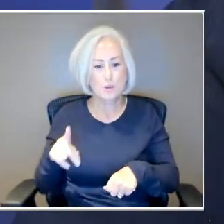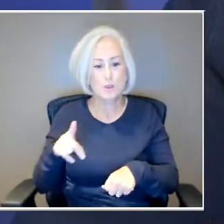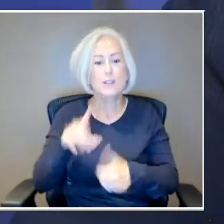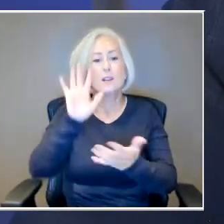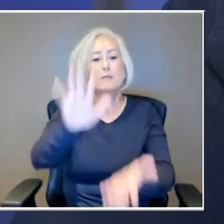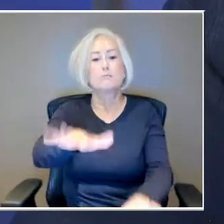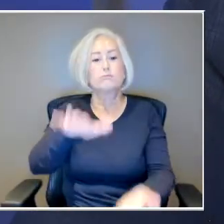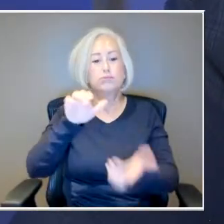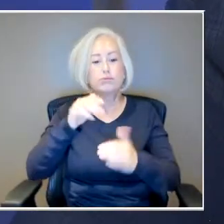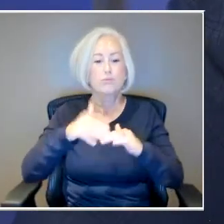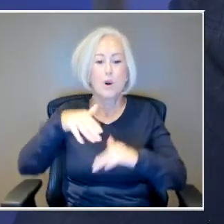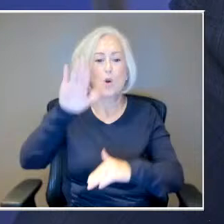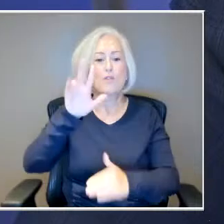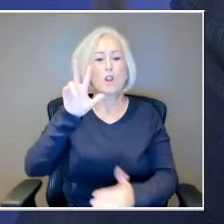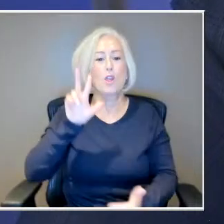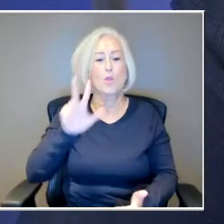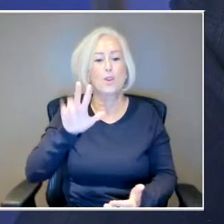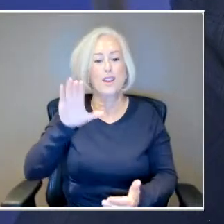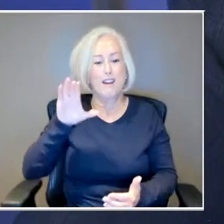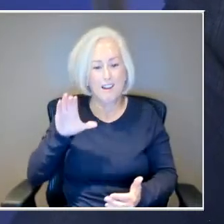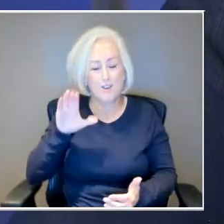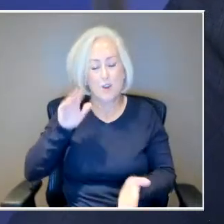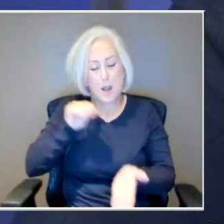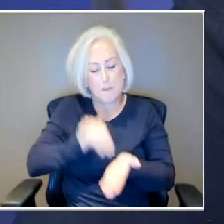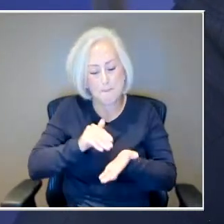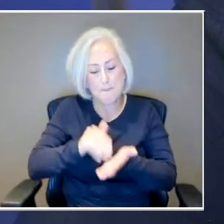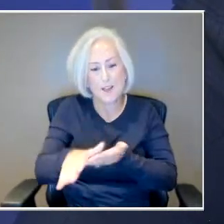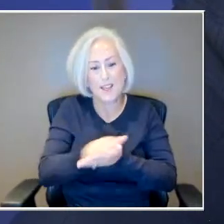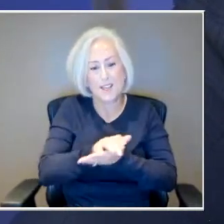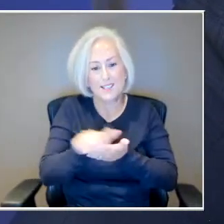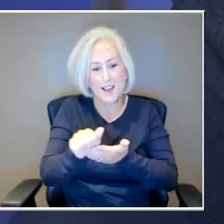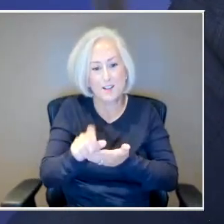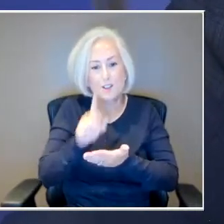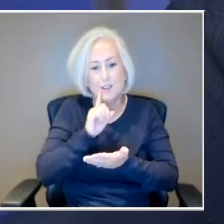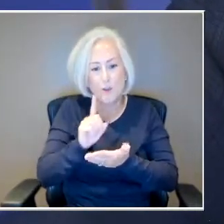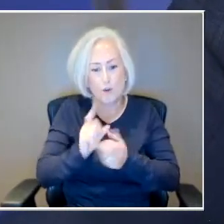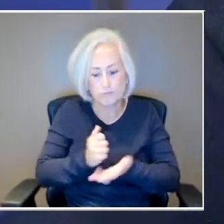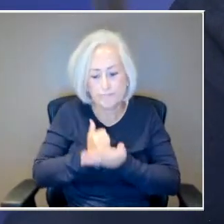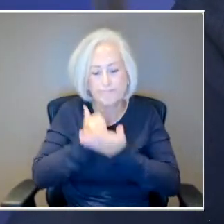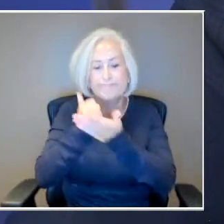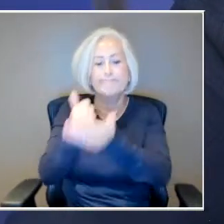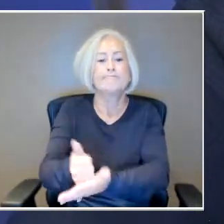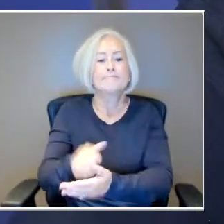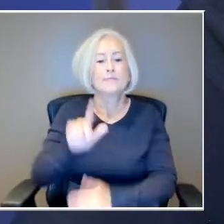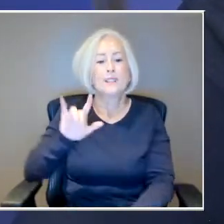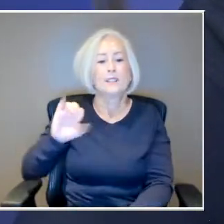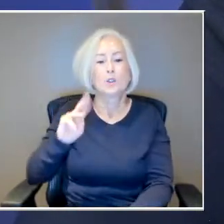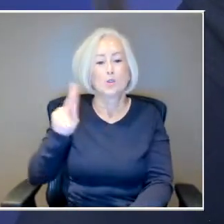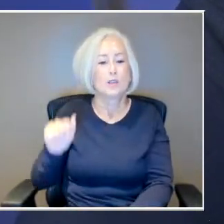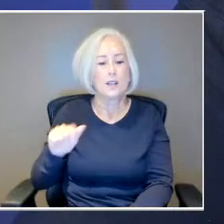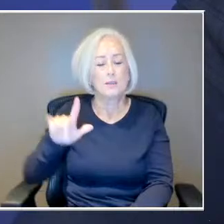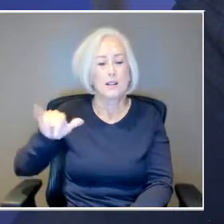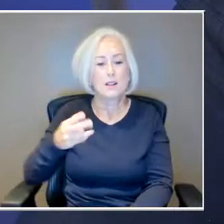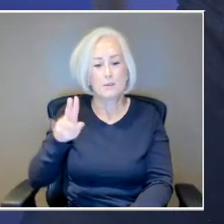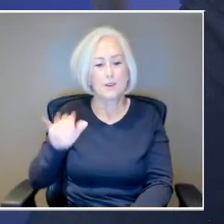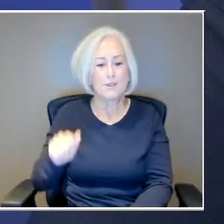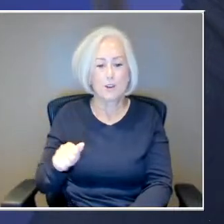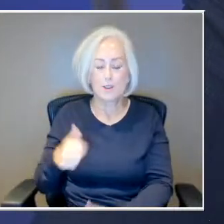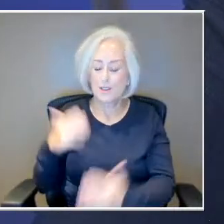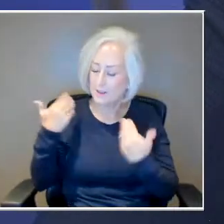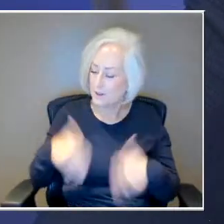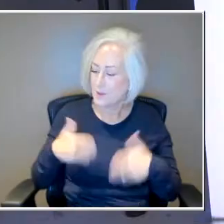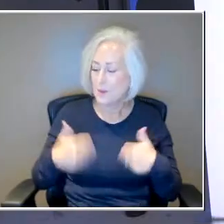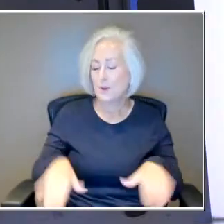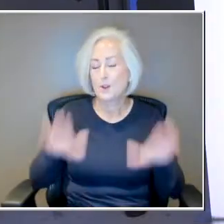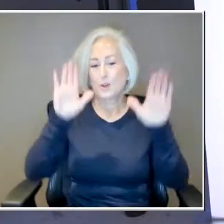million in revenues for Leukemia and Lymphoma Society. And, it's still a great program and funds great research. Well, we need to